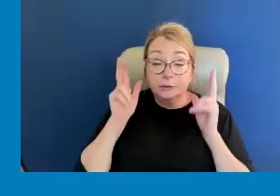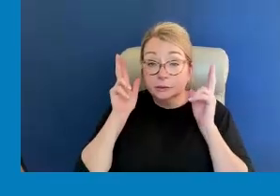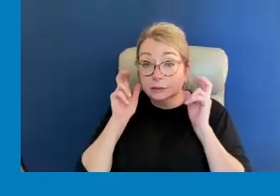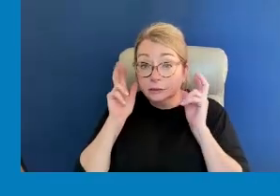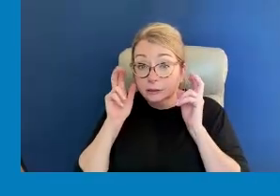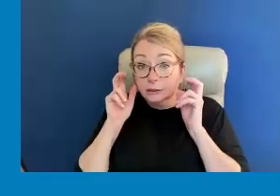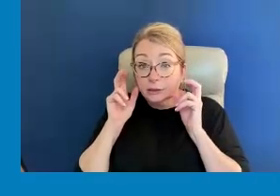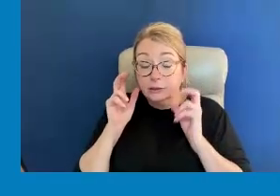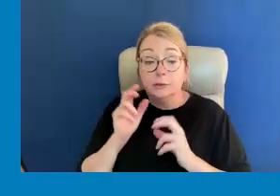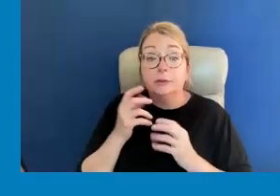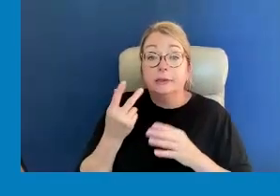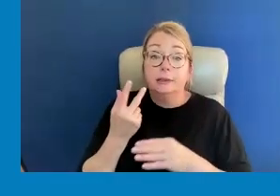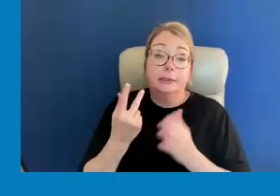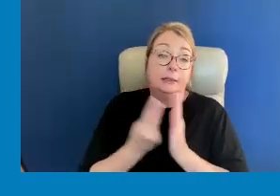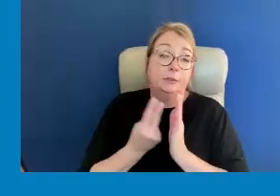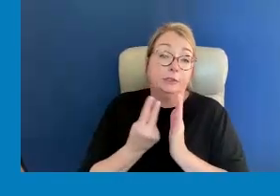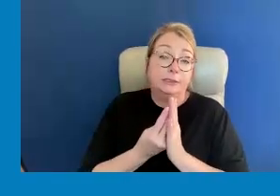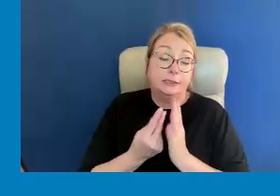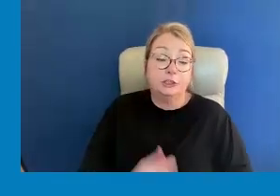and immunizations.